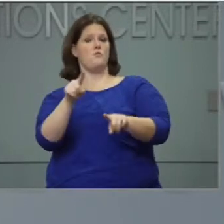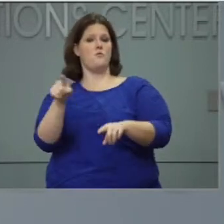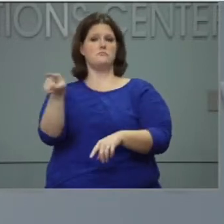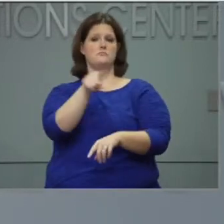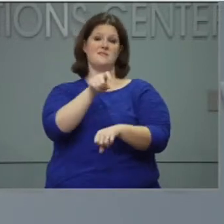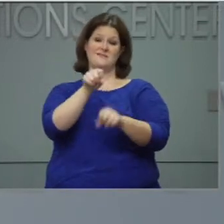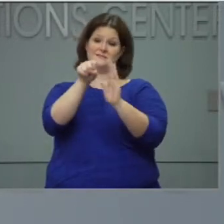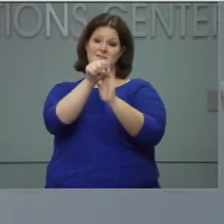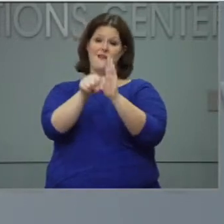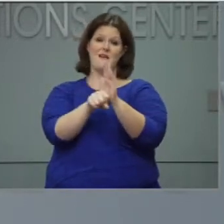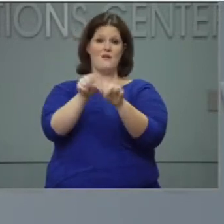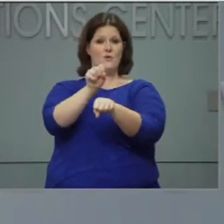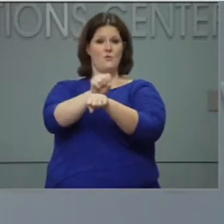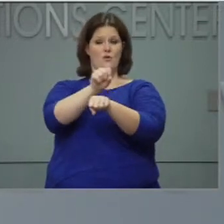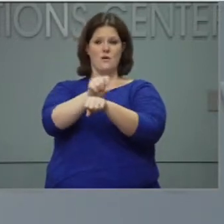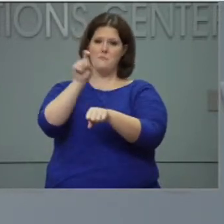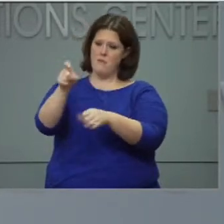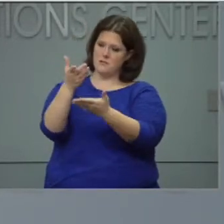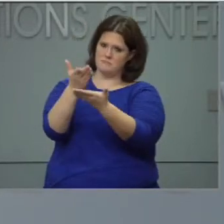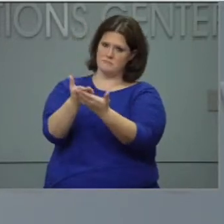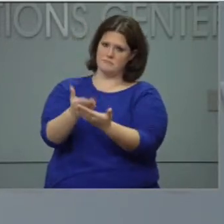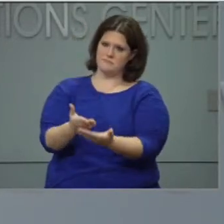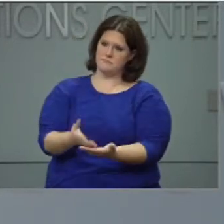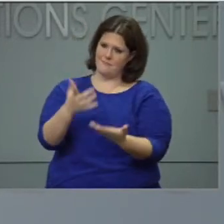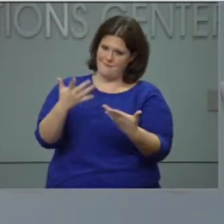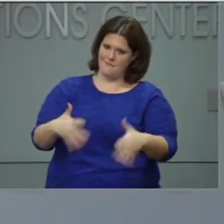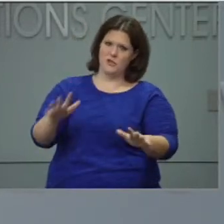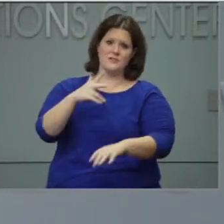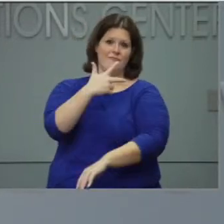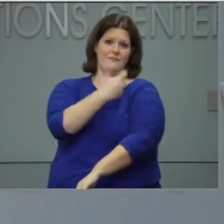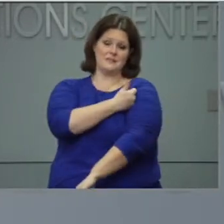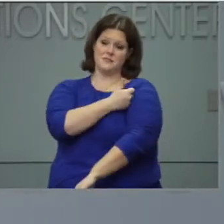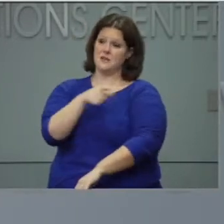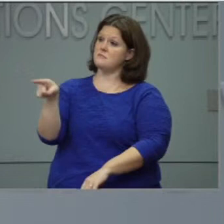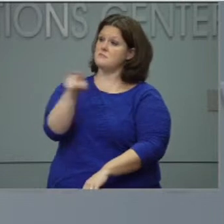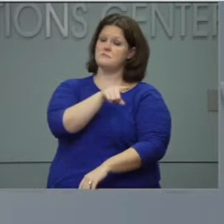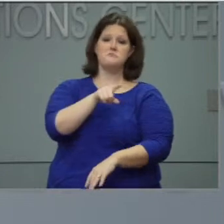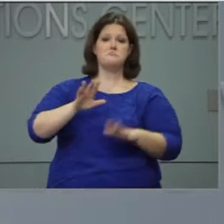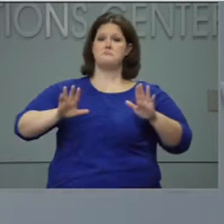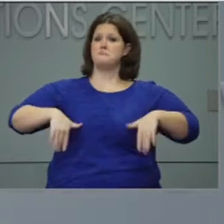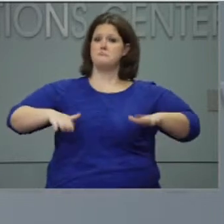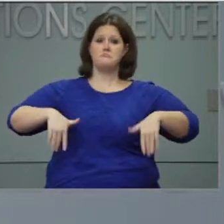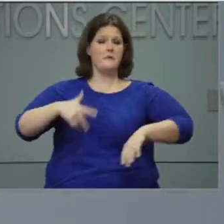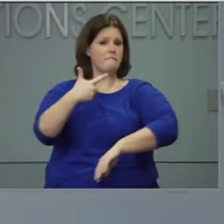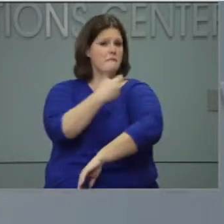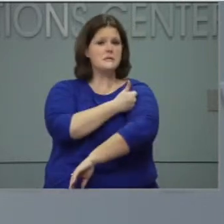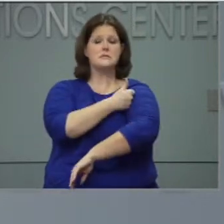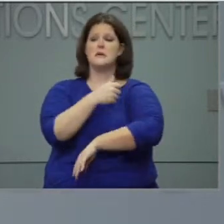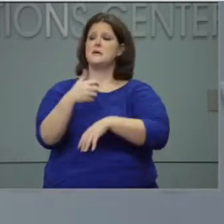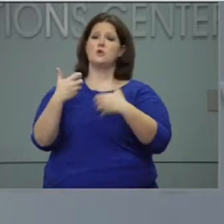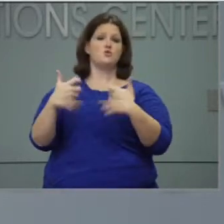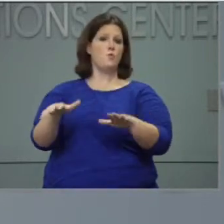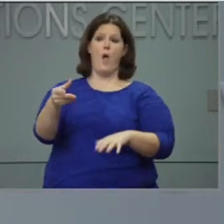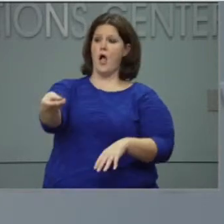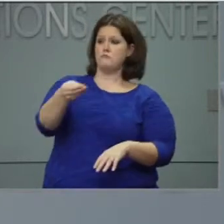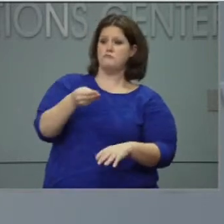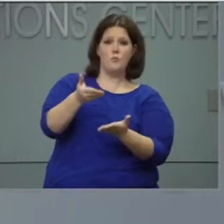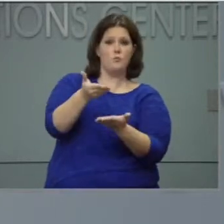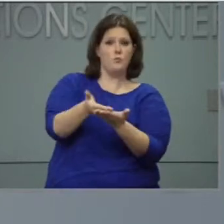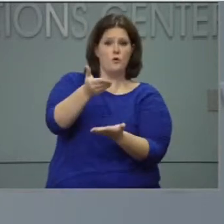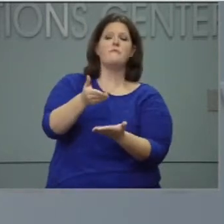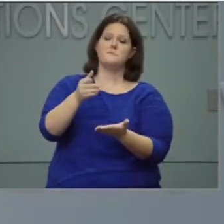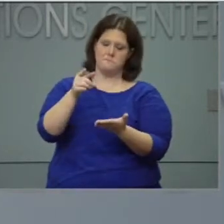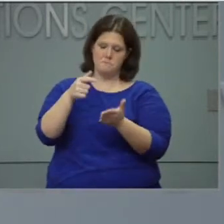been vaccinated. For those who don't, we're requiring weekly testing and masks. I urged the